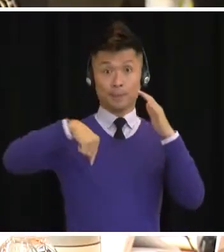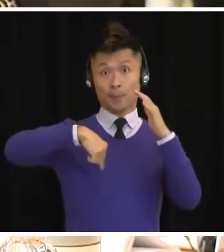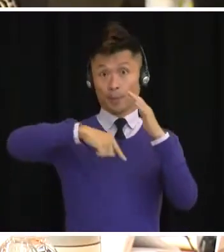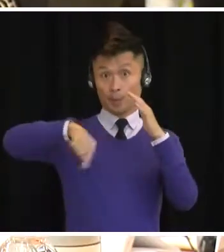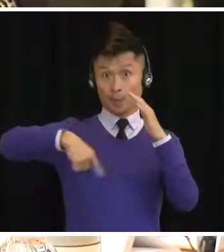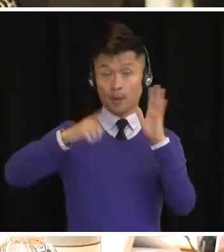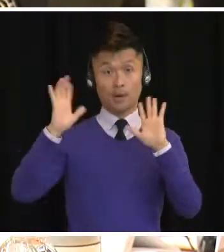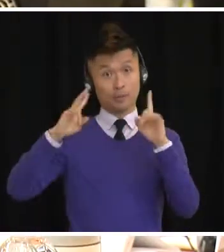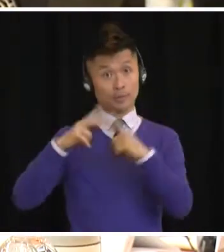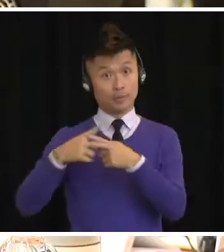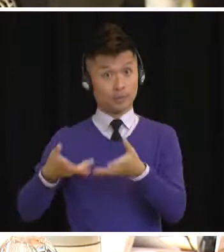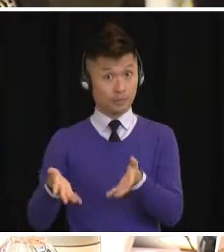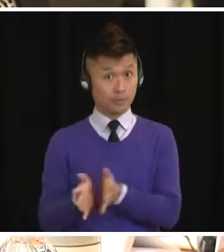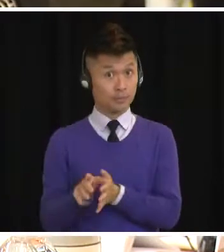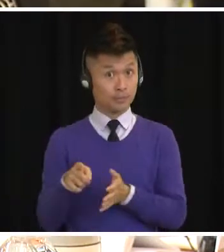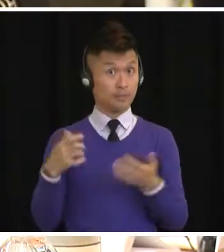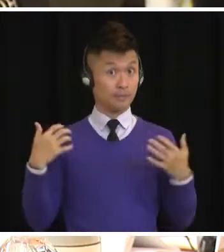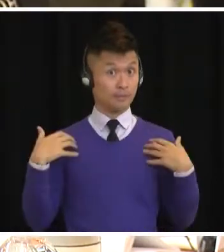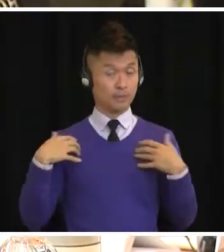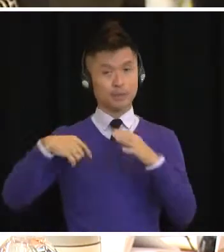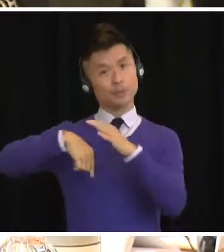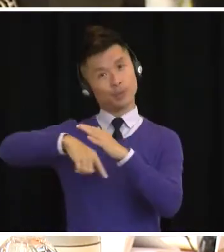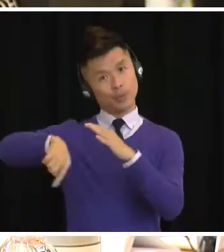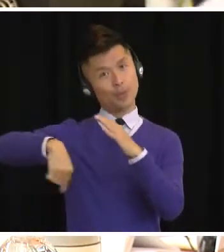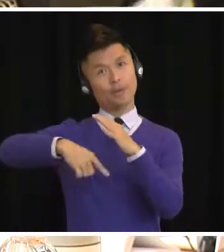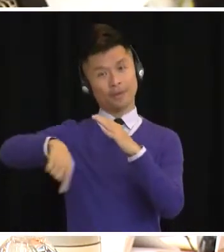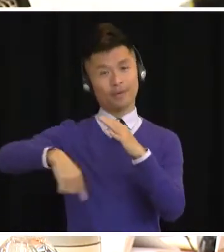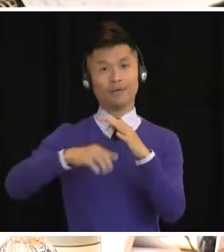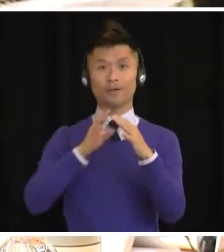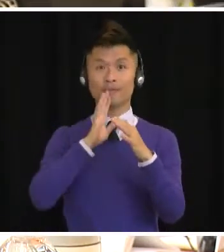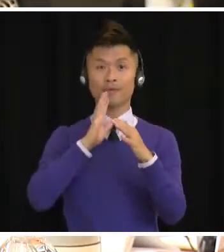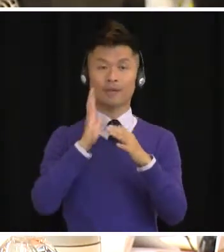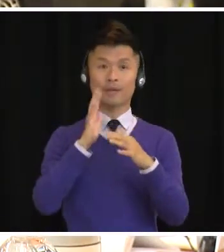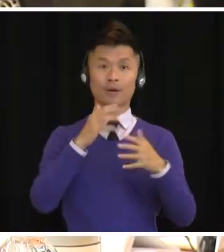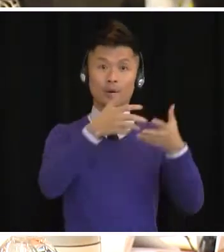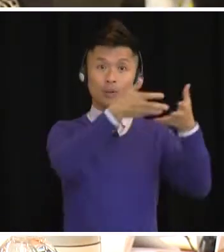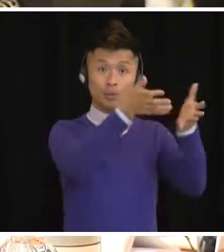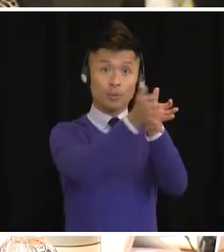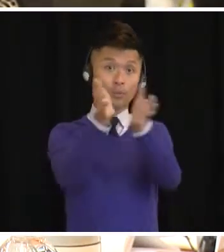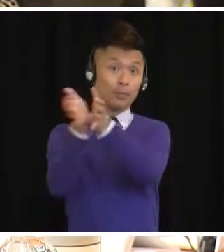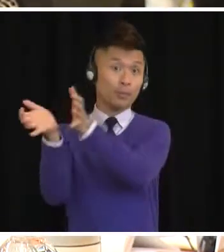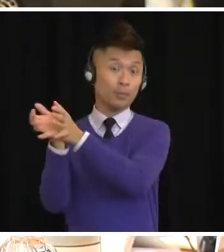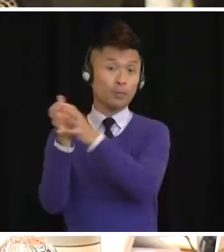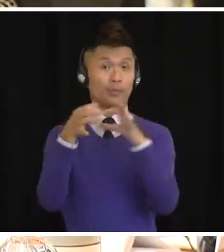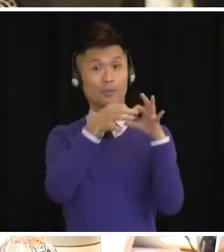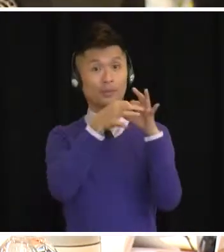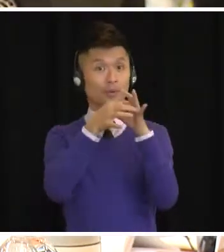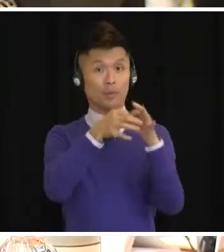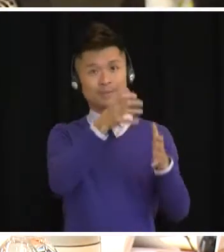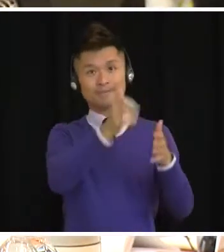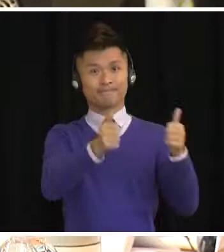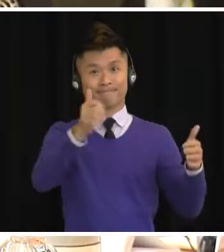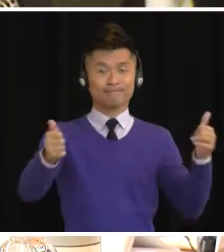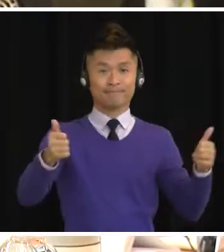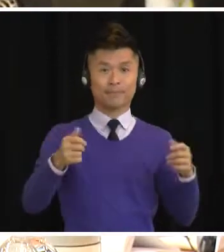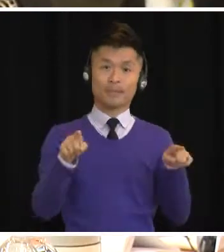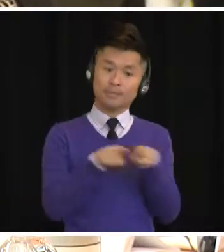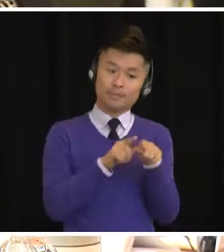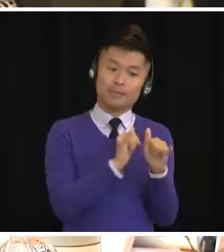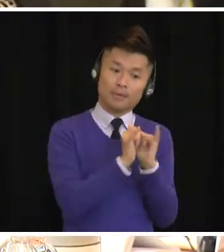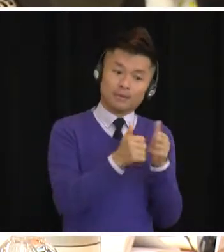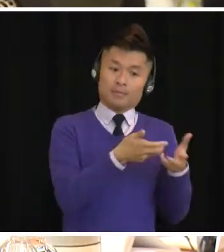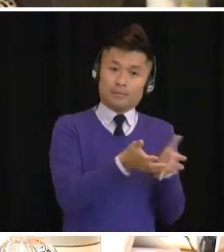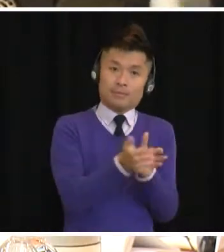and responsibilities. At the executive yuan, the promotional group